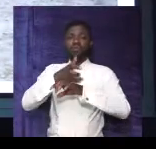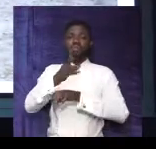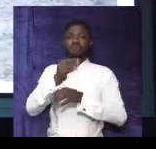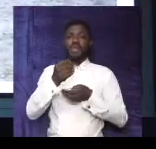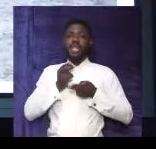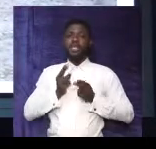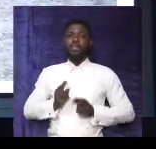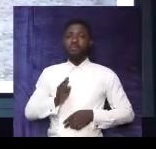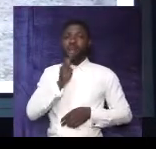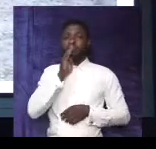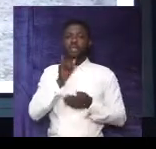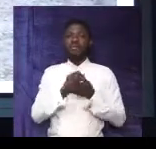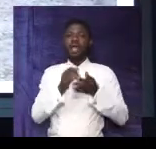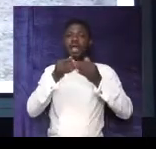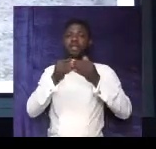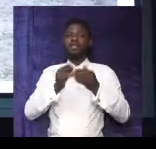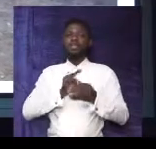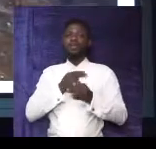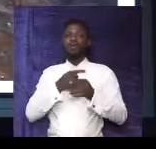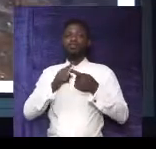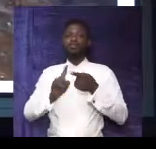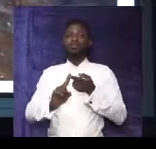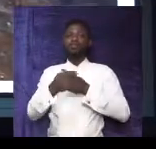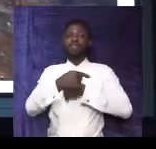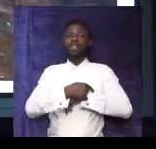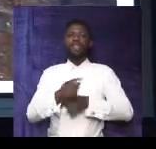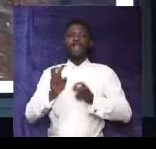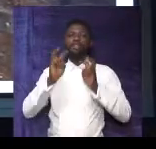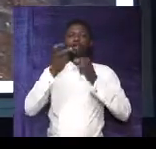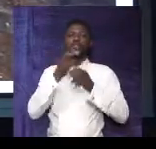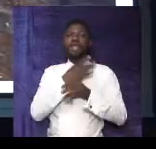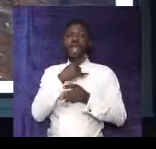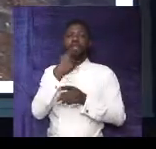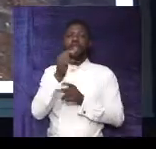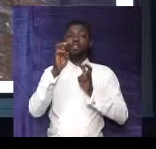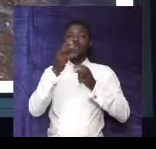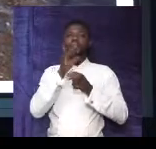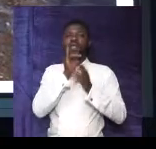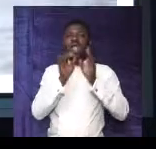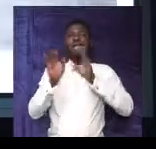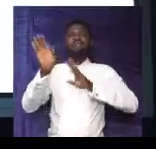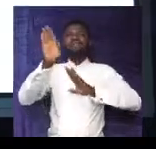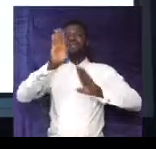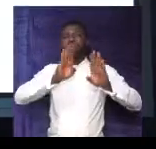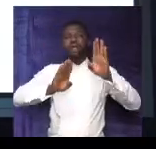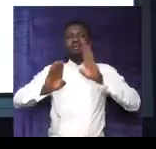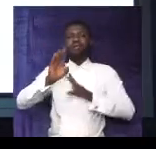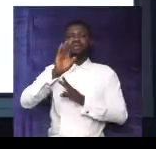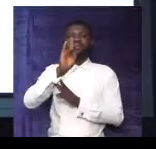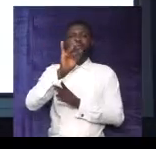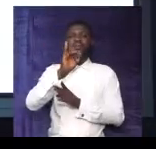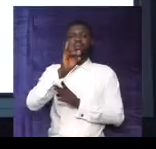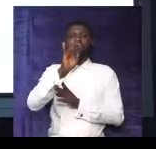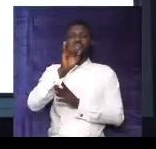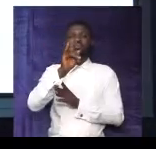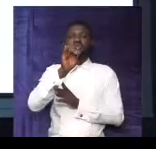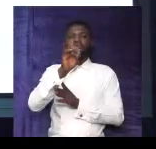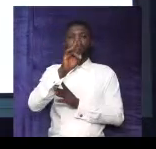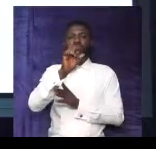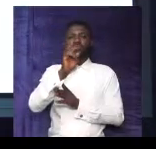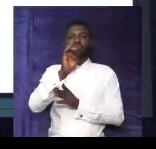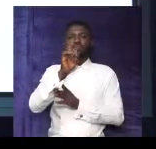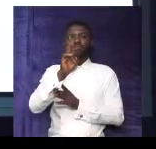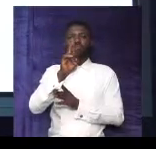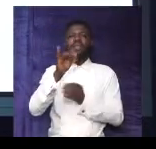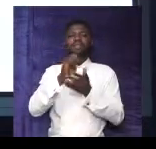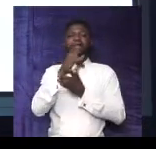beings, and that leads us to today's topic, and the topic is disaster. Say that.